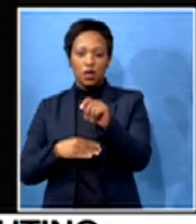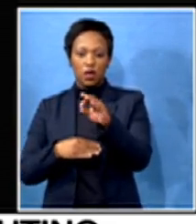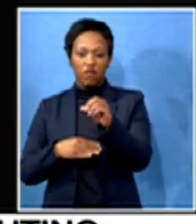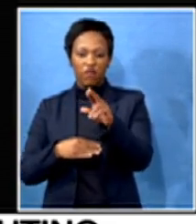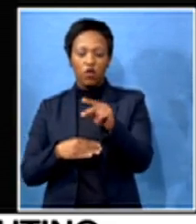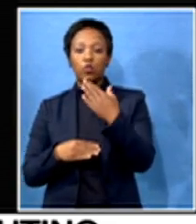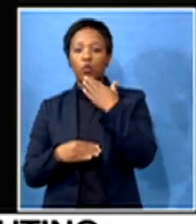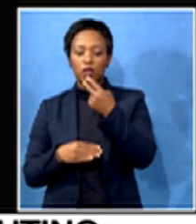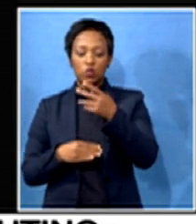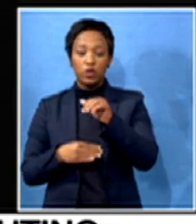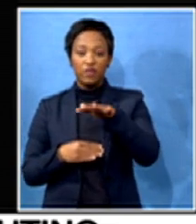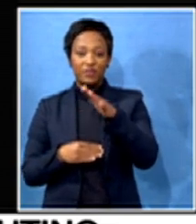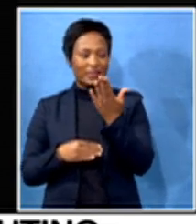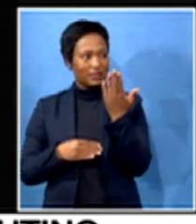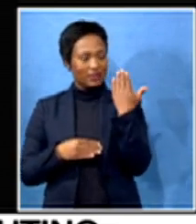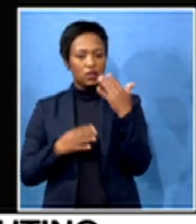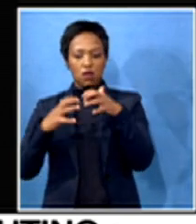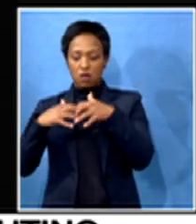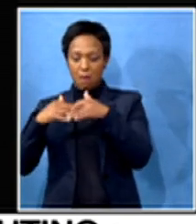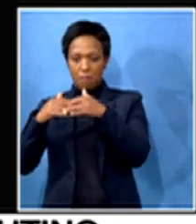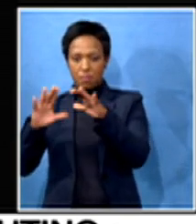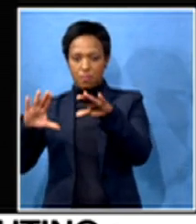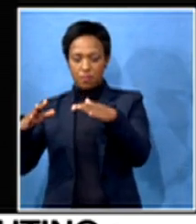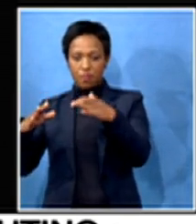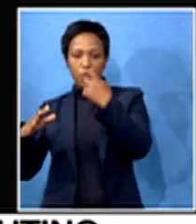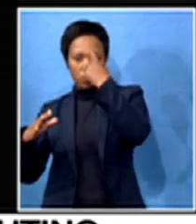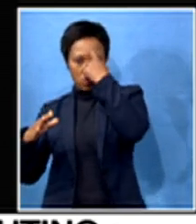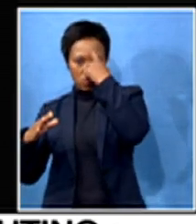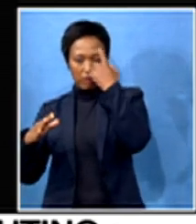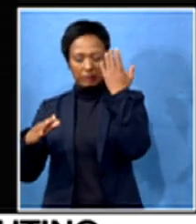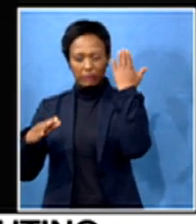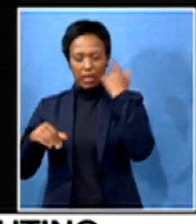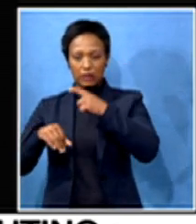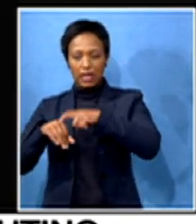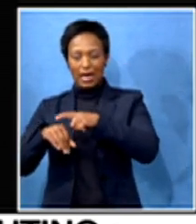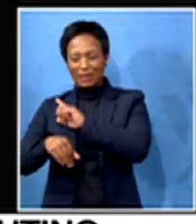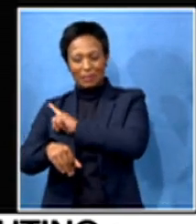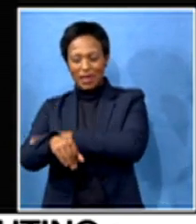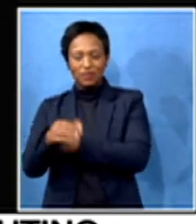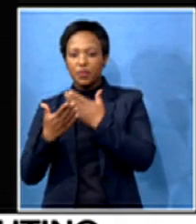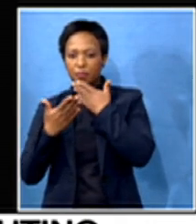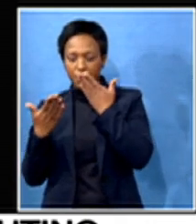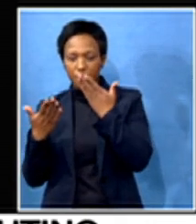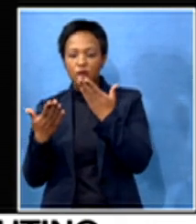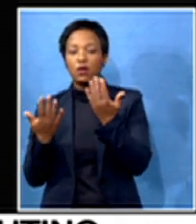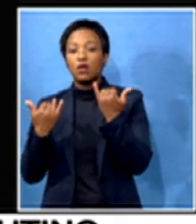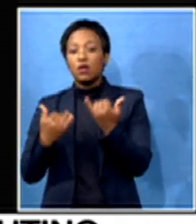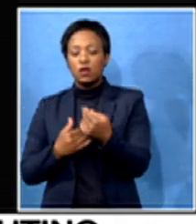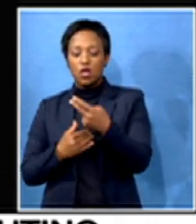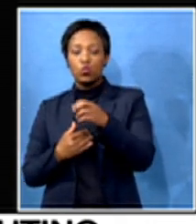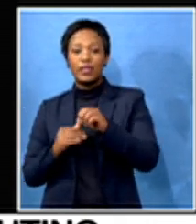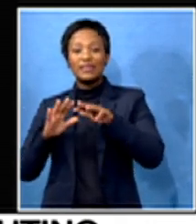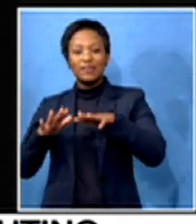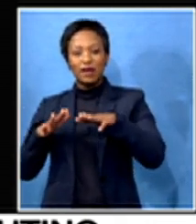2015, we thought of starting this, but at the time we didn't have the capacity. So in